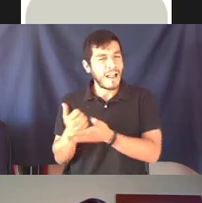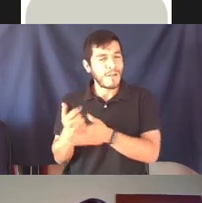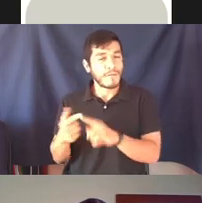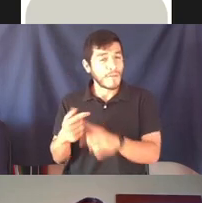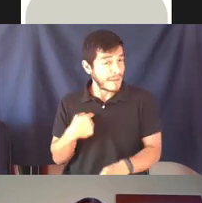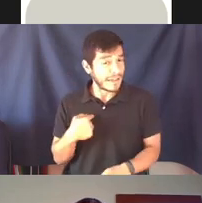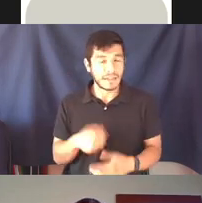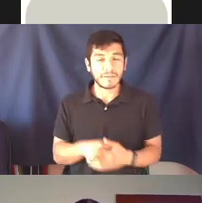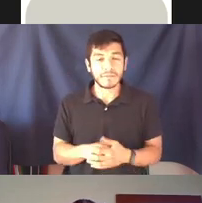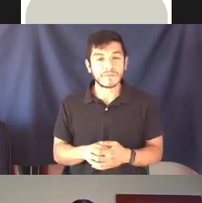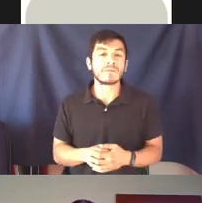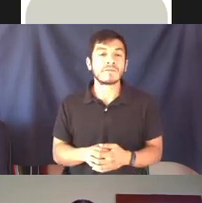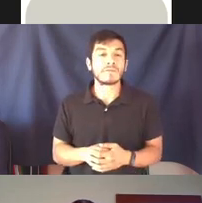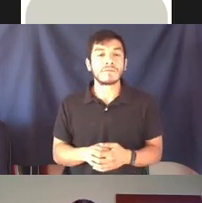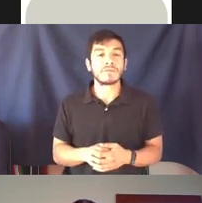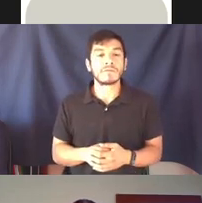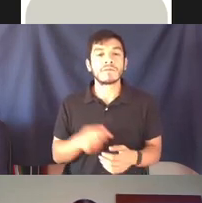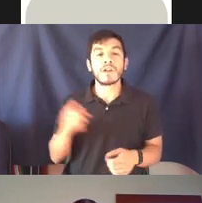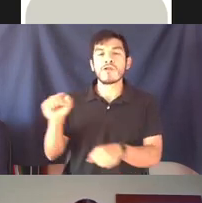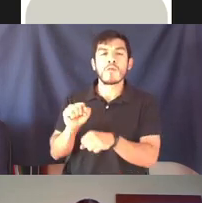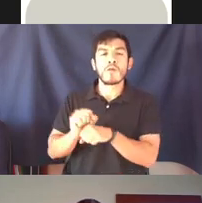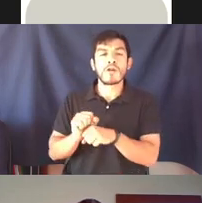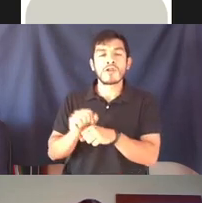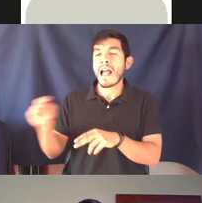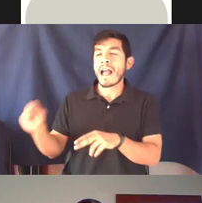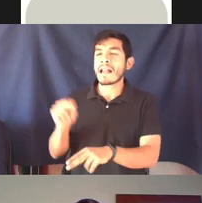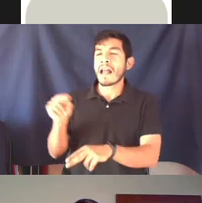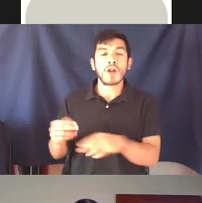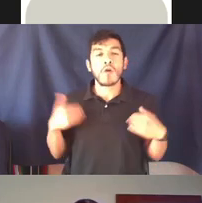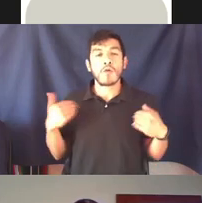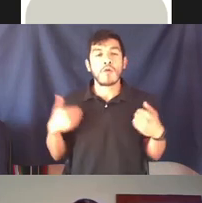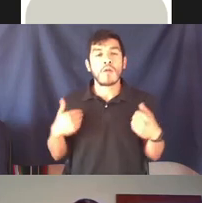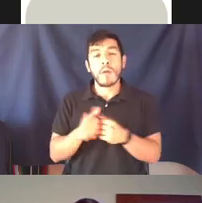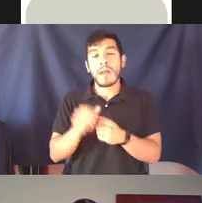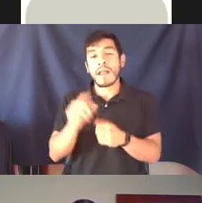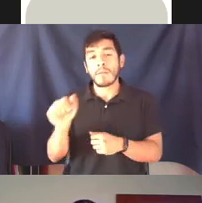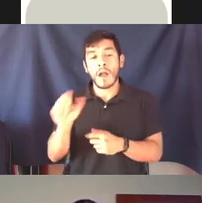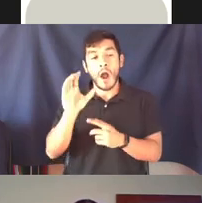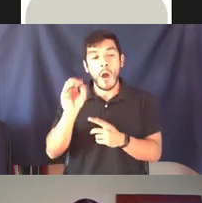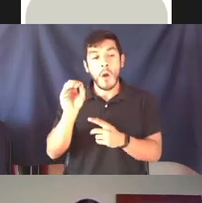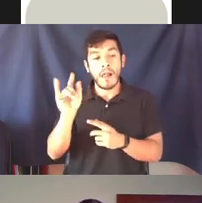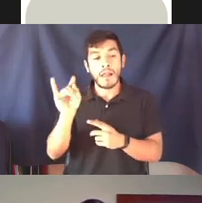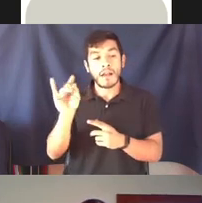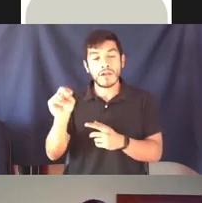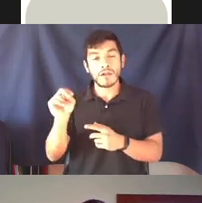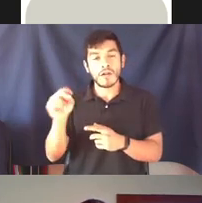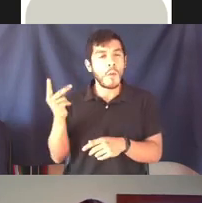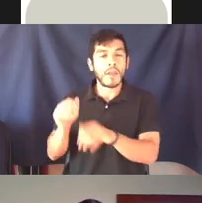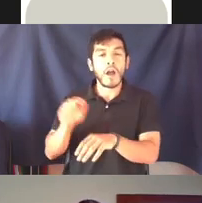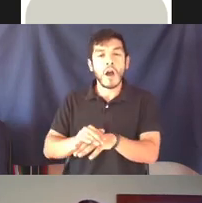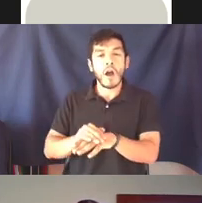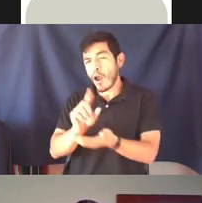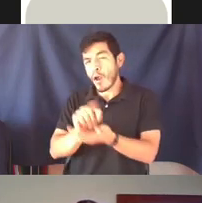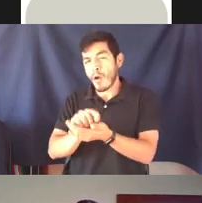with Disabilities Coalition. And we worked on a publication a few years back. It was mentioned very early on in my